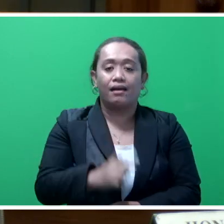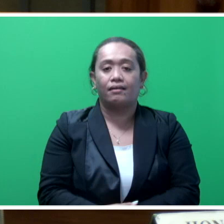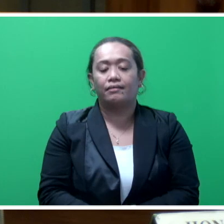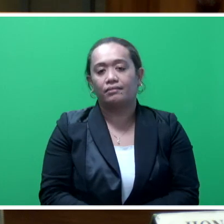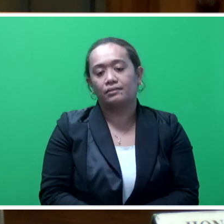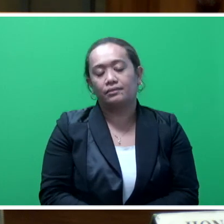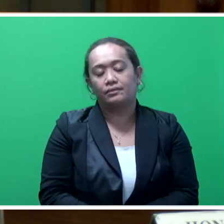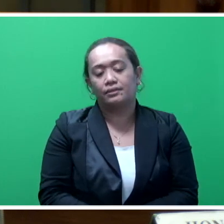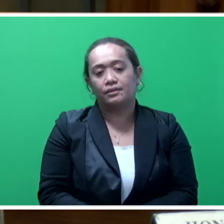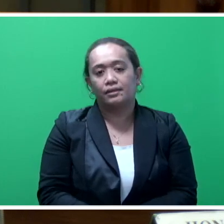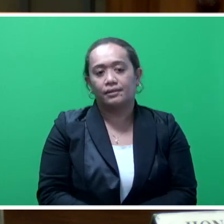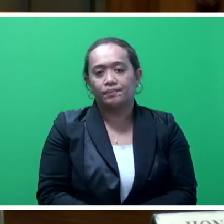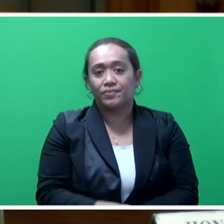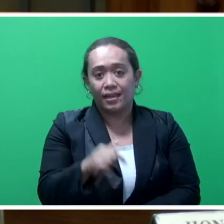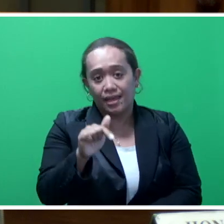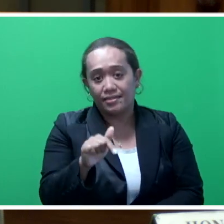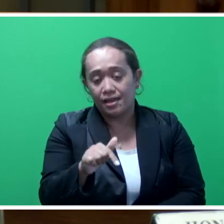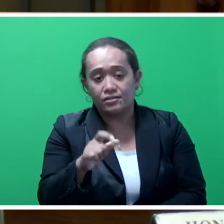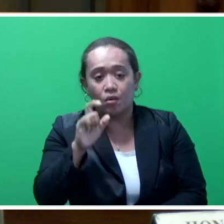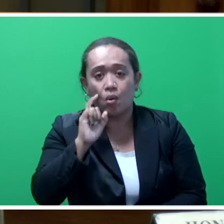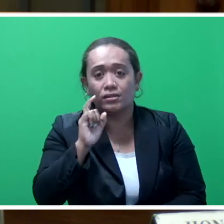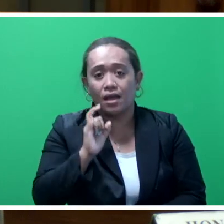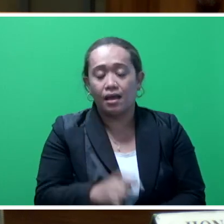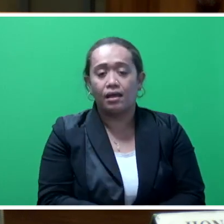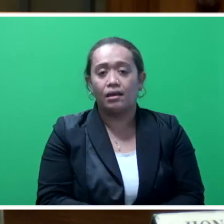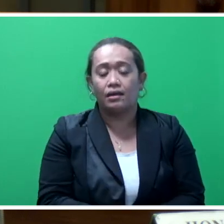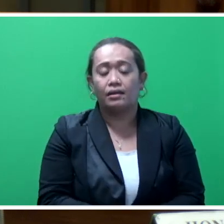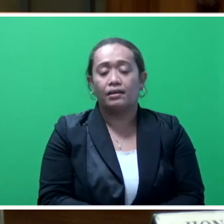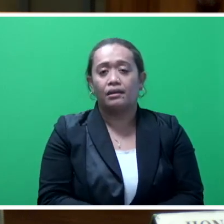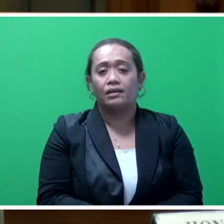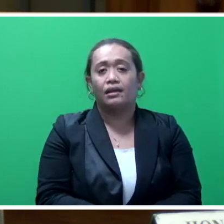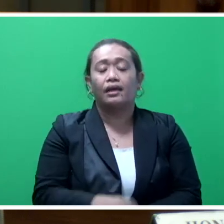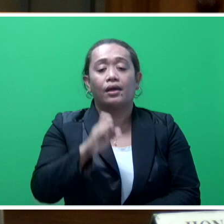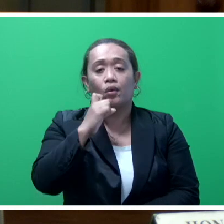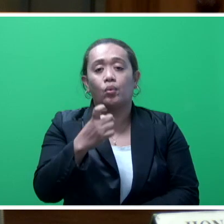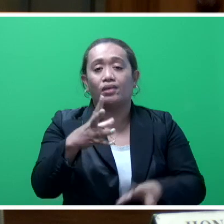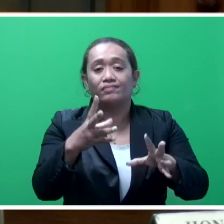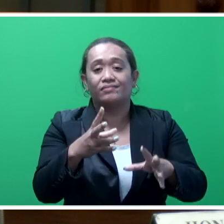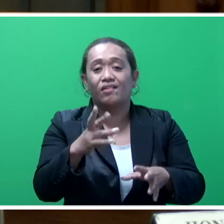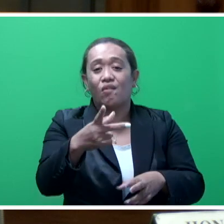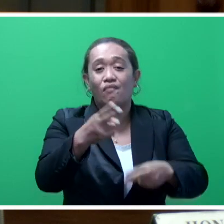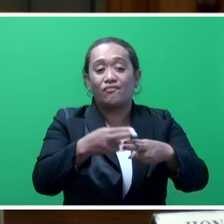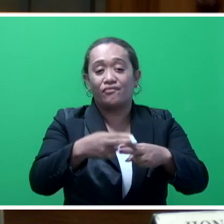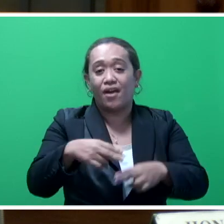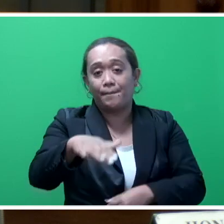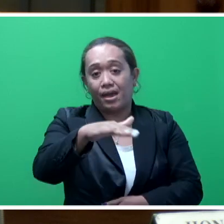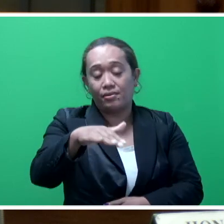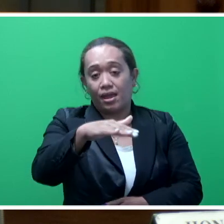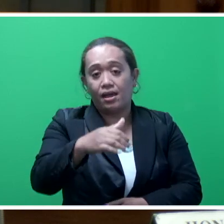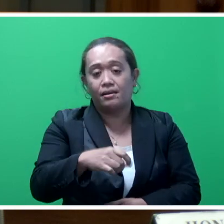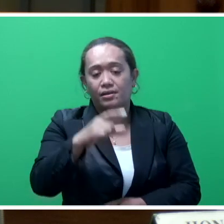And this groundwater that they obtain, they're obtaining it within their farm area where fertilizers are